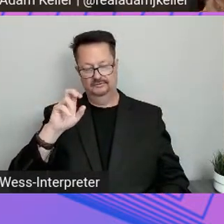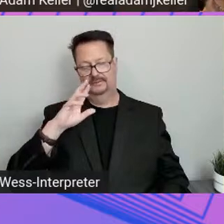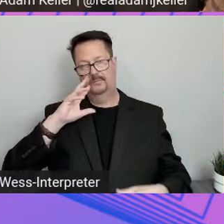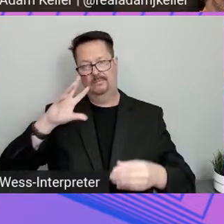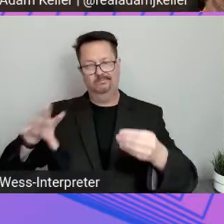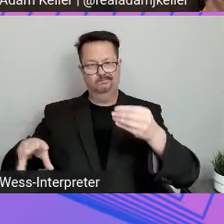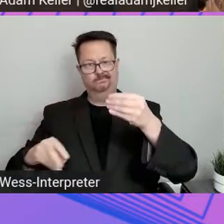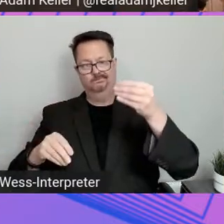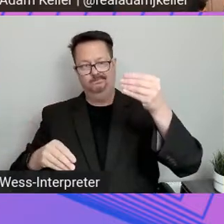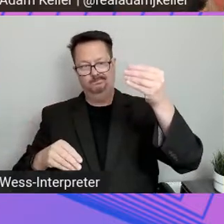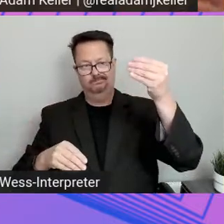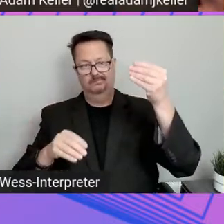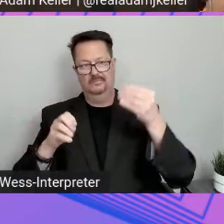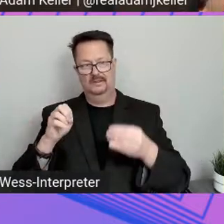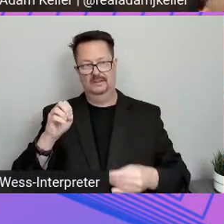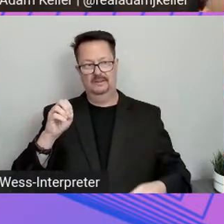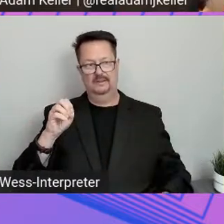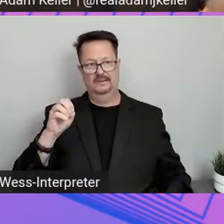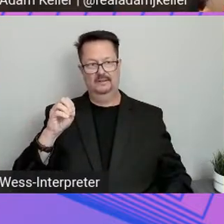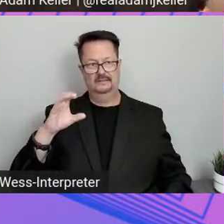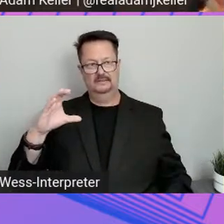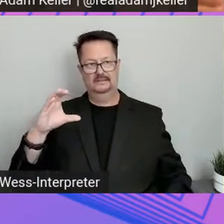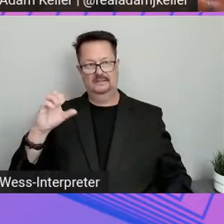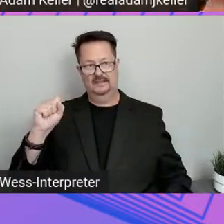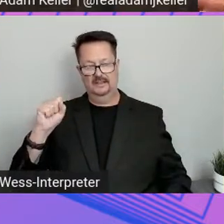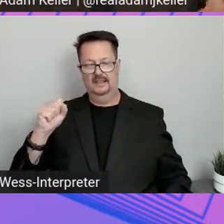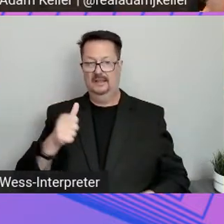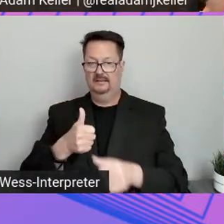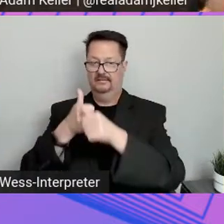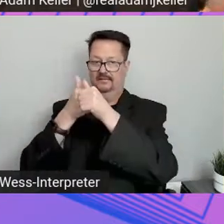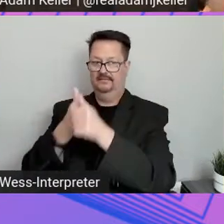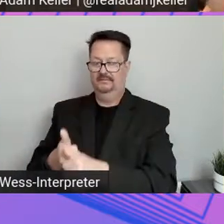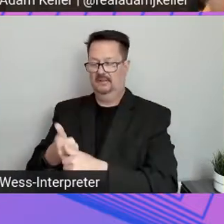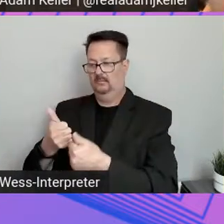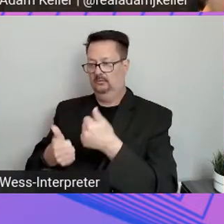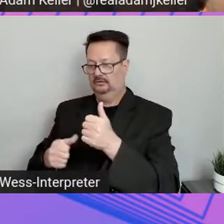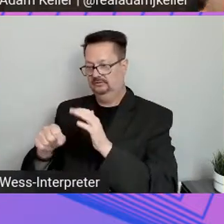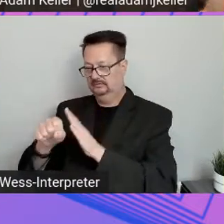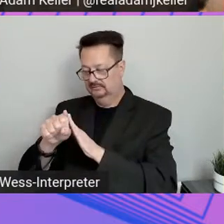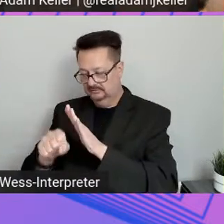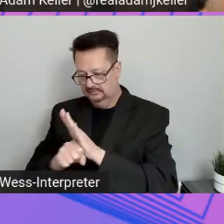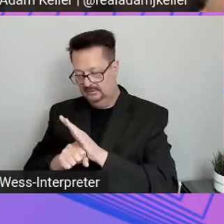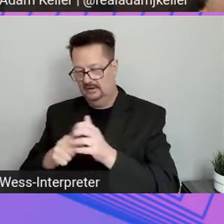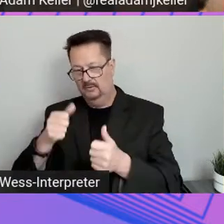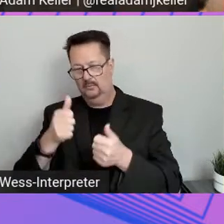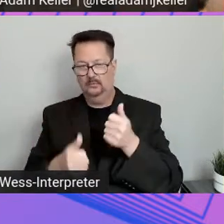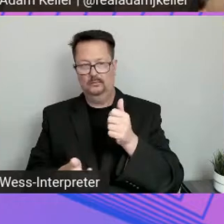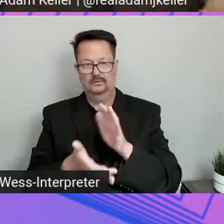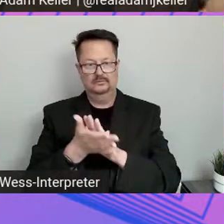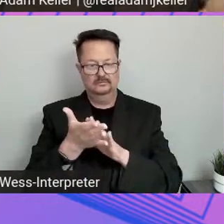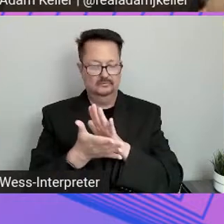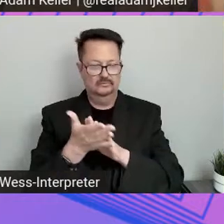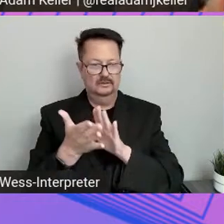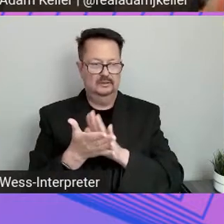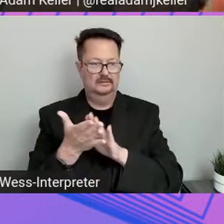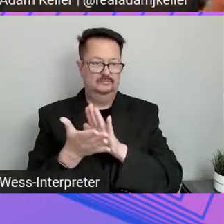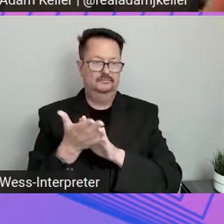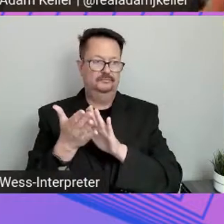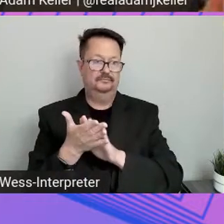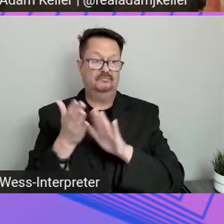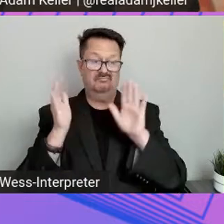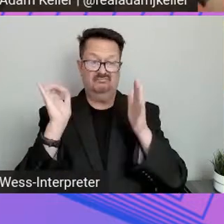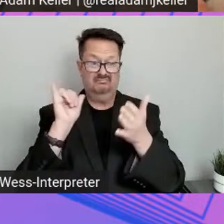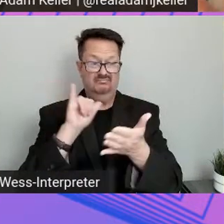to ensure that we meet the desired state, that we're always running n number of tasks, and that's